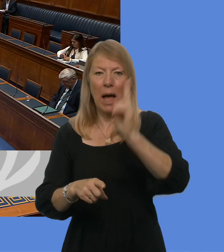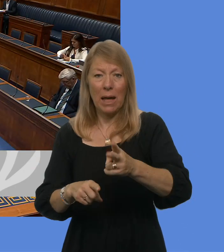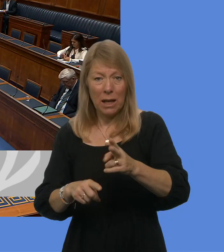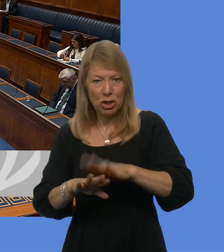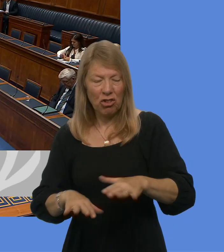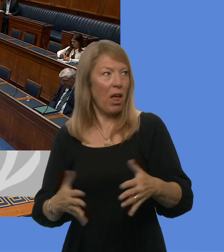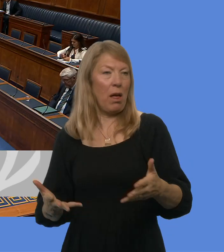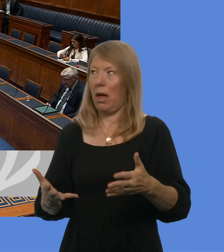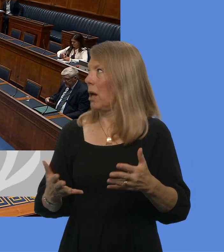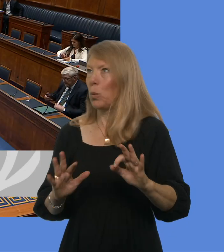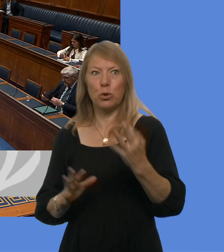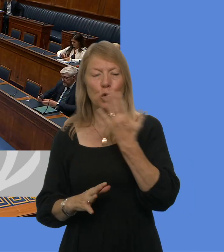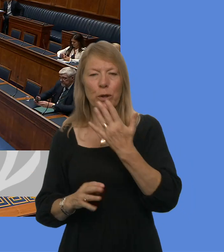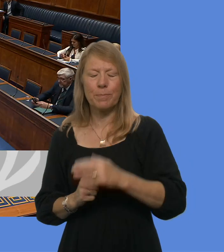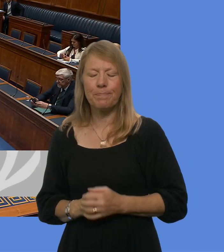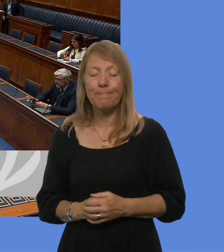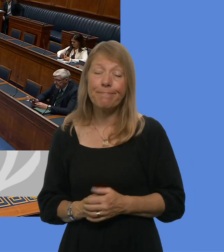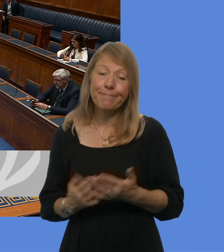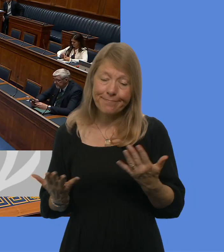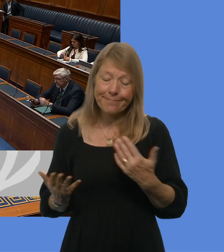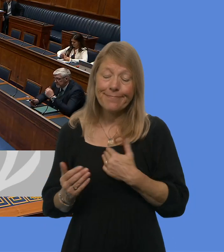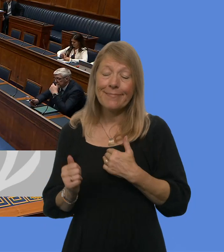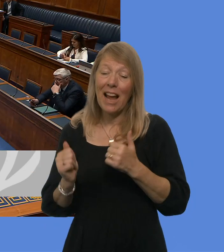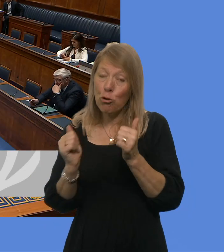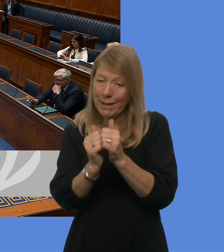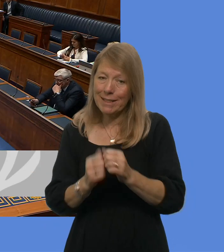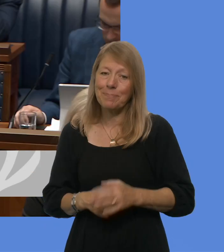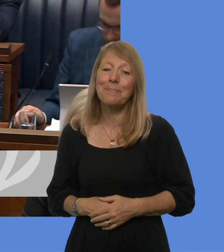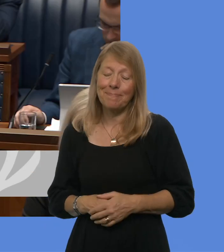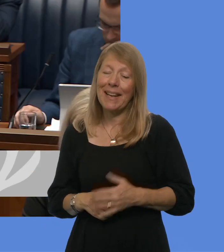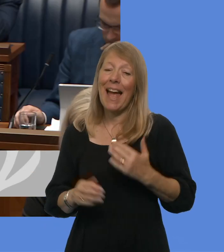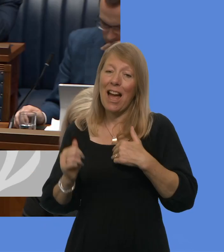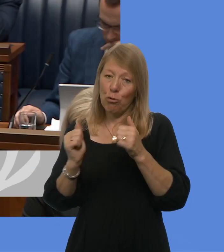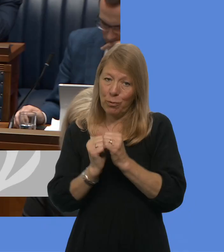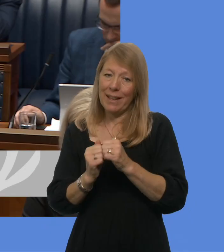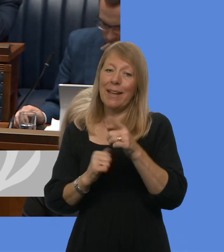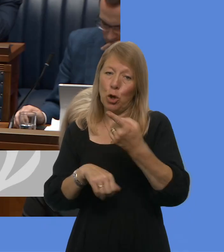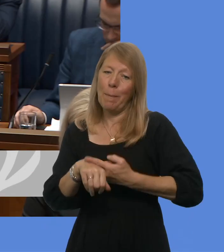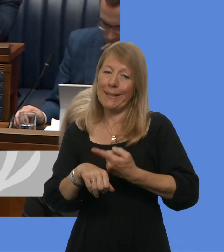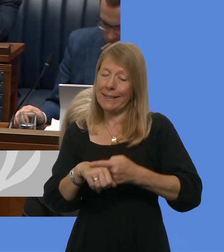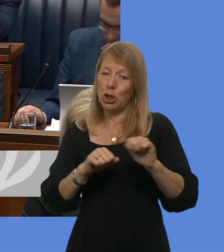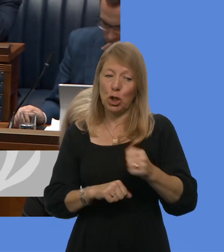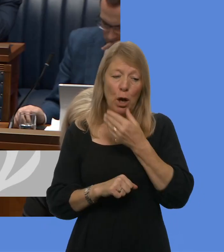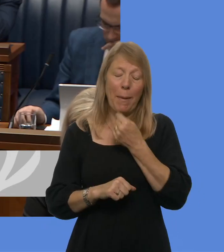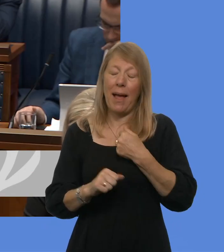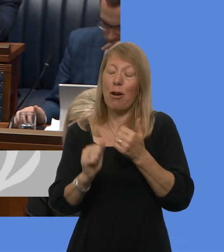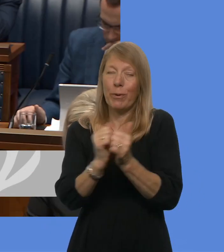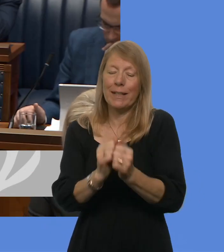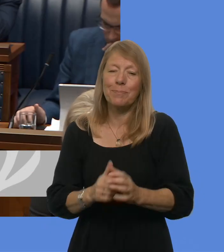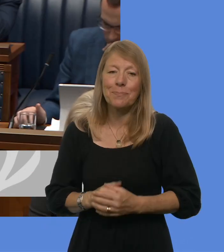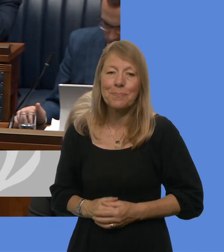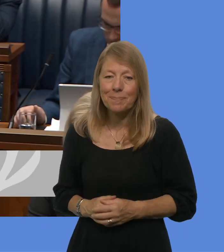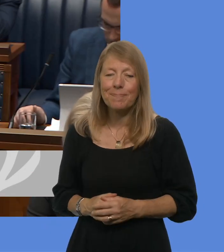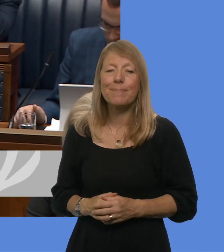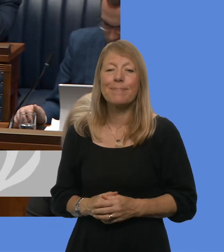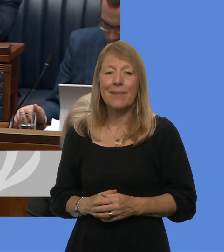So I agree with the Chairman of the Committee and Mr Matheson in respect of this issue. We have provided, in terms of the number